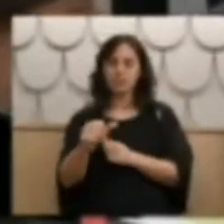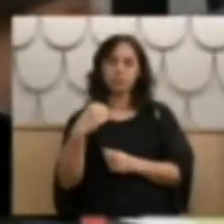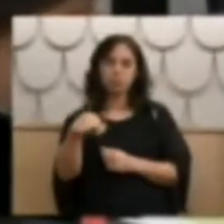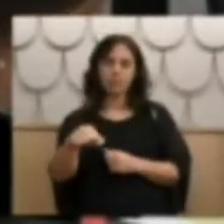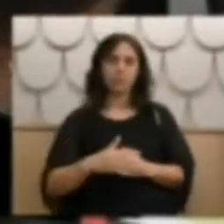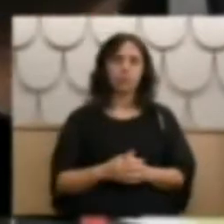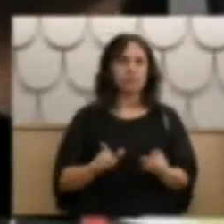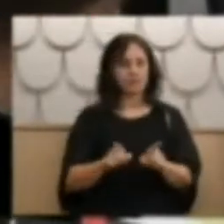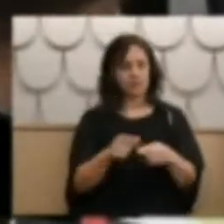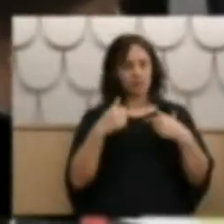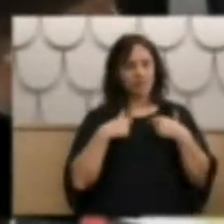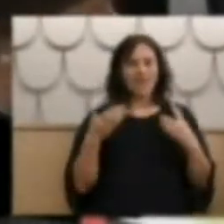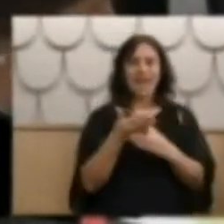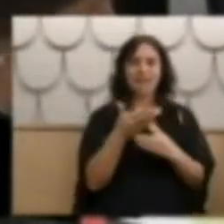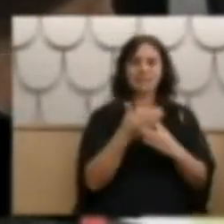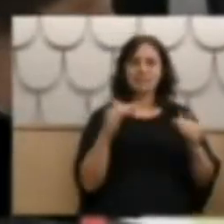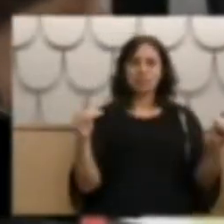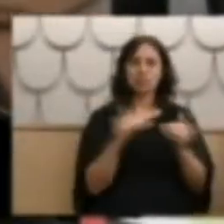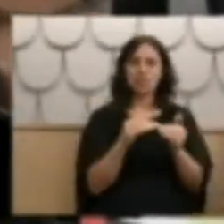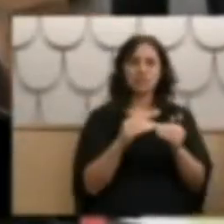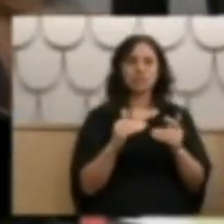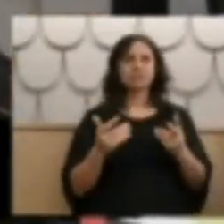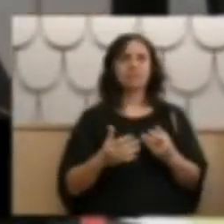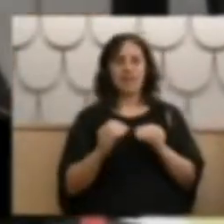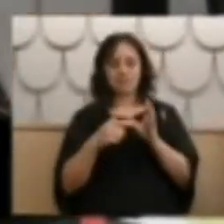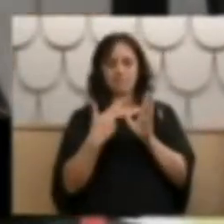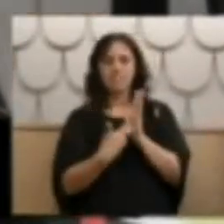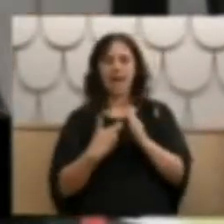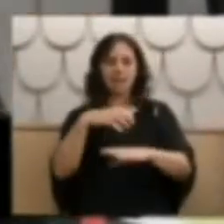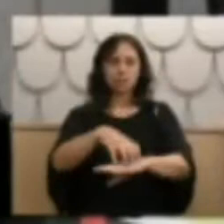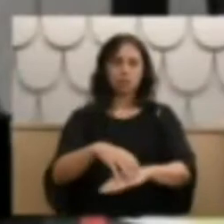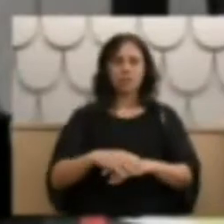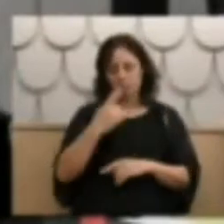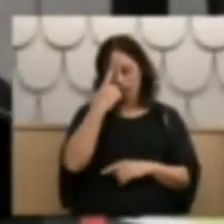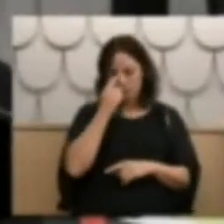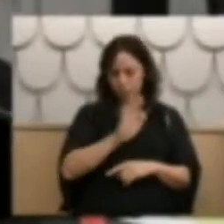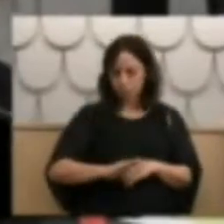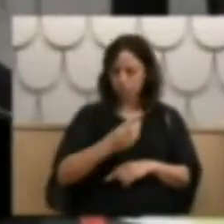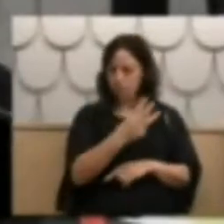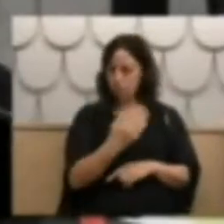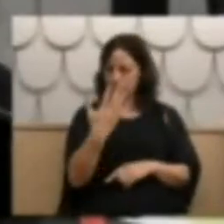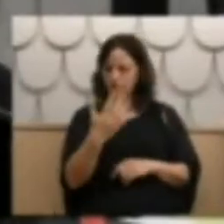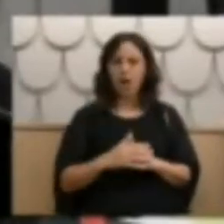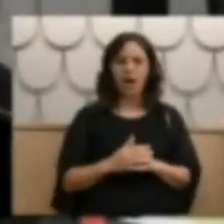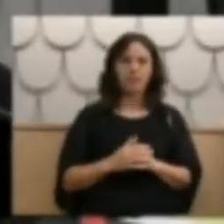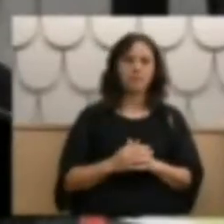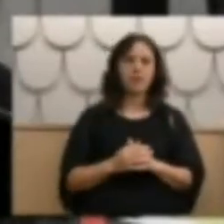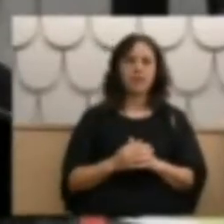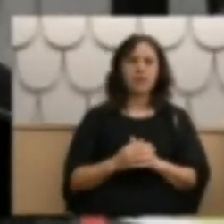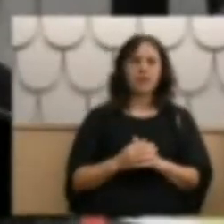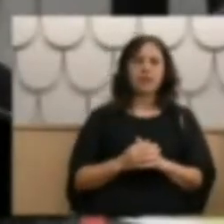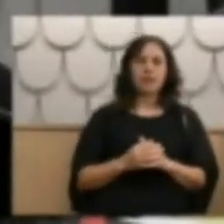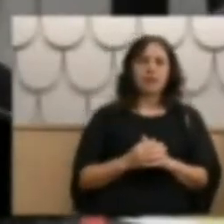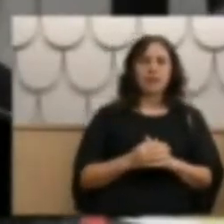as Access to Justice in the Bar Association, I think there are 35 practicing civil legal aid lawyers out